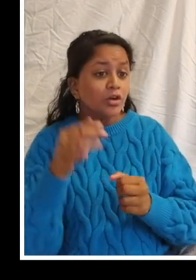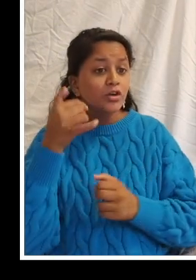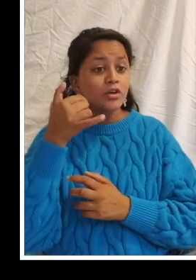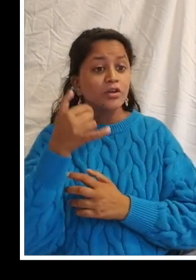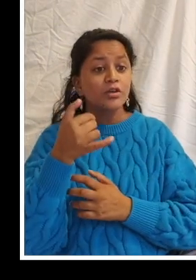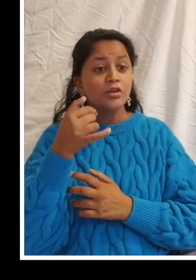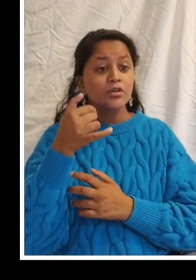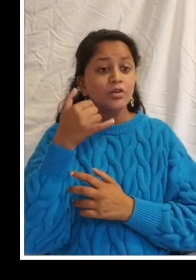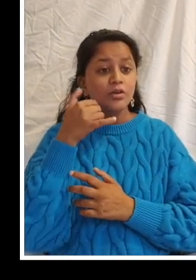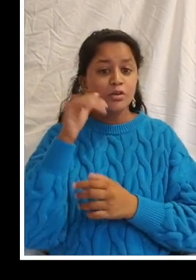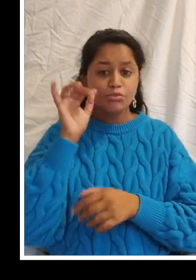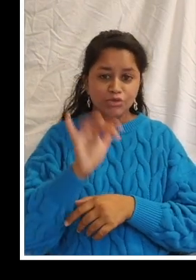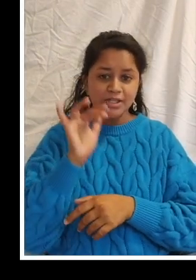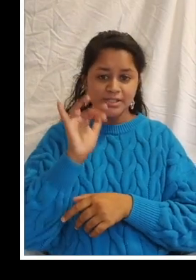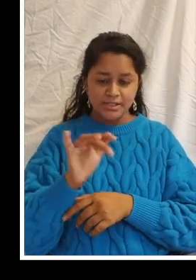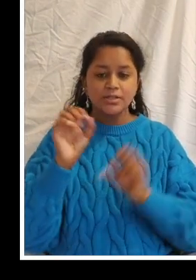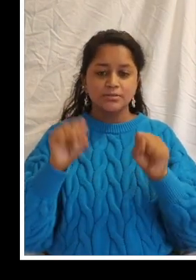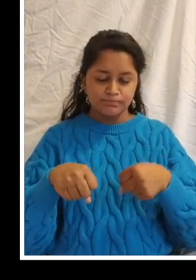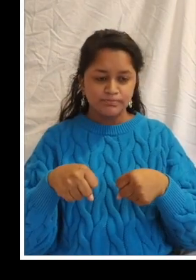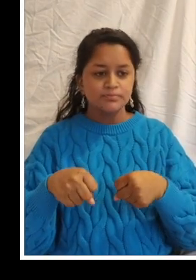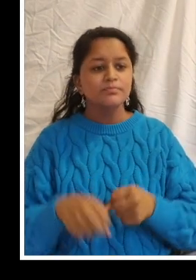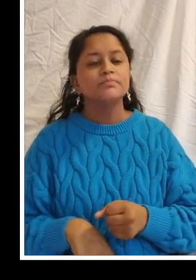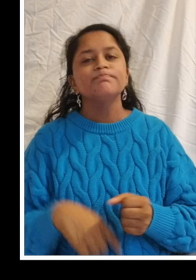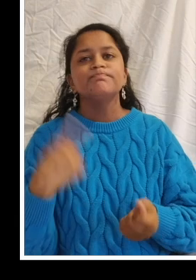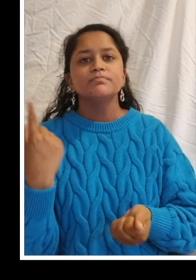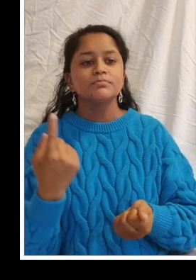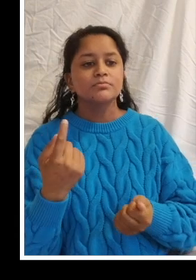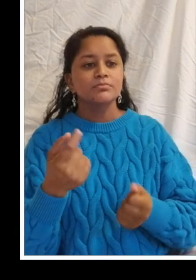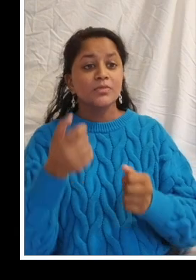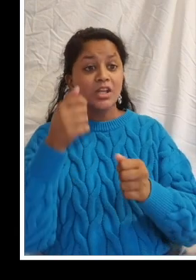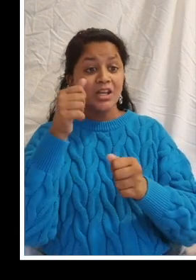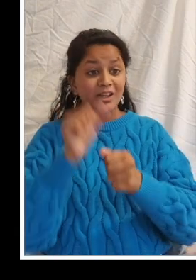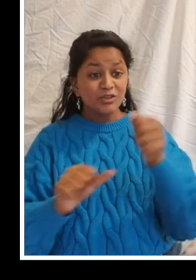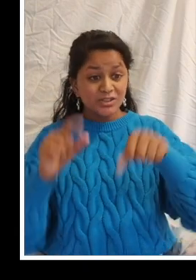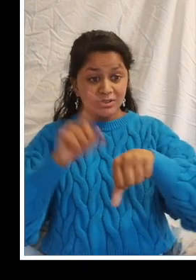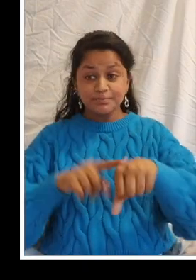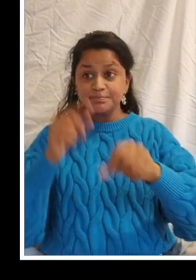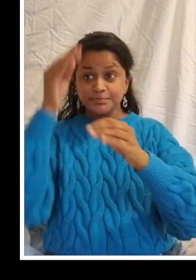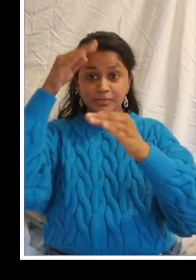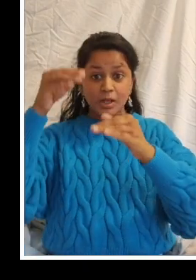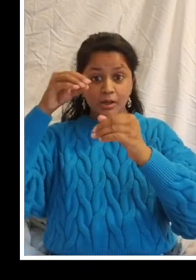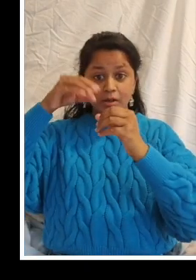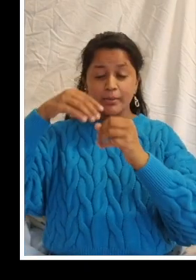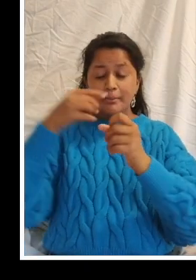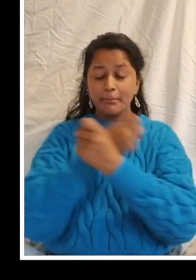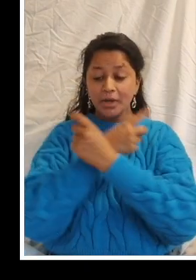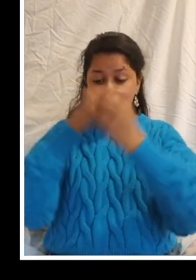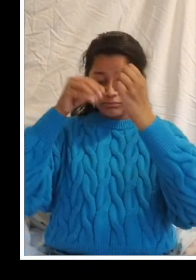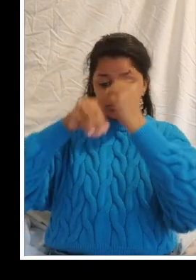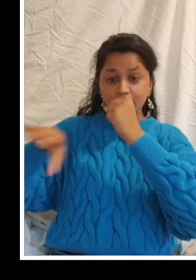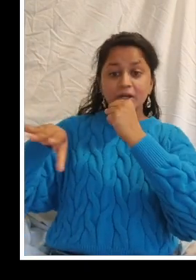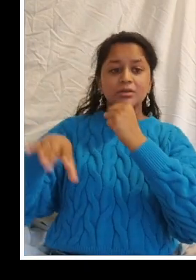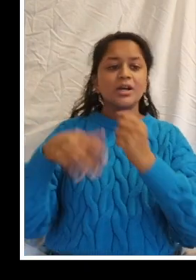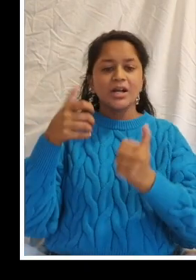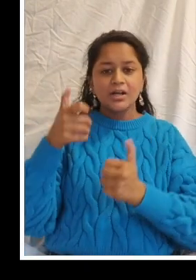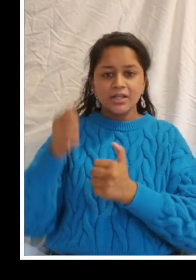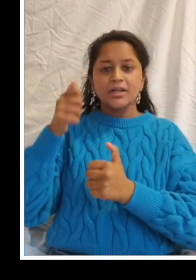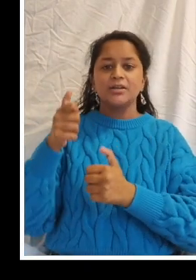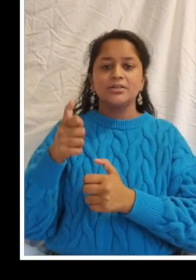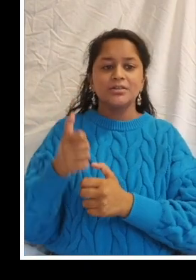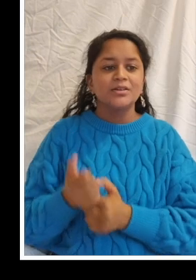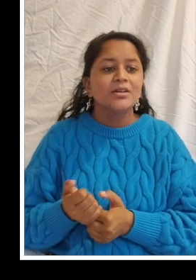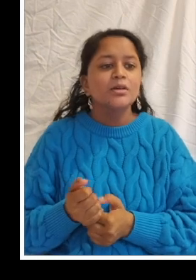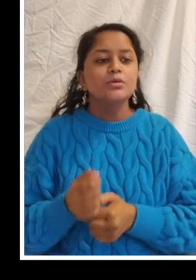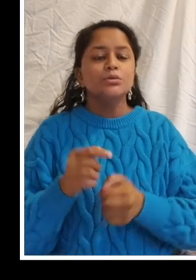click them, or we use phone counters where you just press. So as every time a bat comes out, as we can see happening